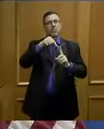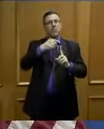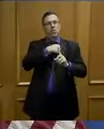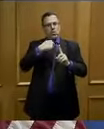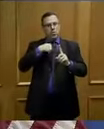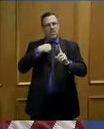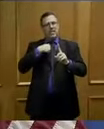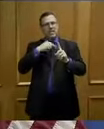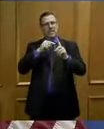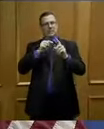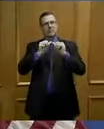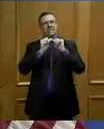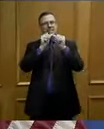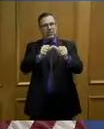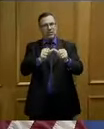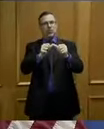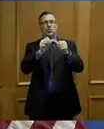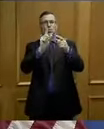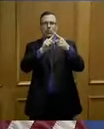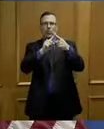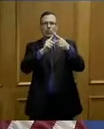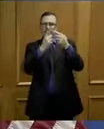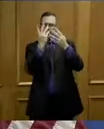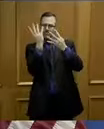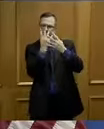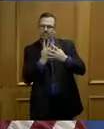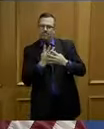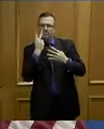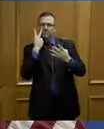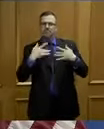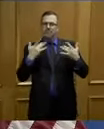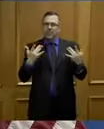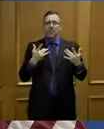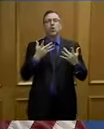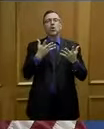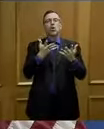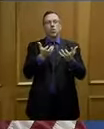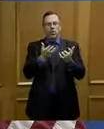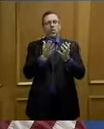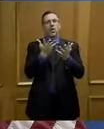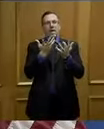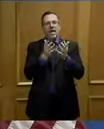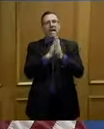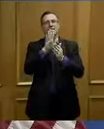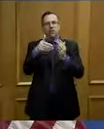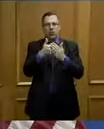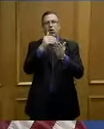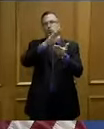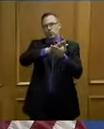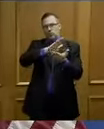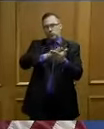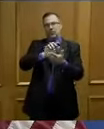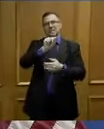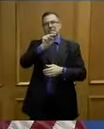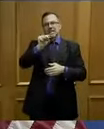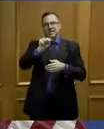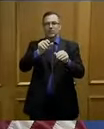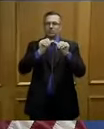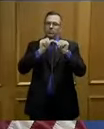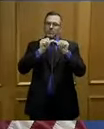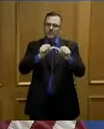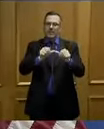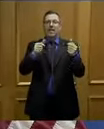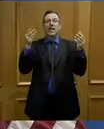assess the spread of COVID-19, we are asking all schools that here in the state of Tennessee to remain